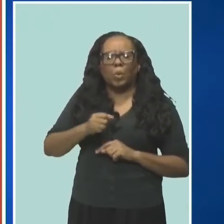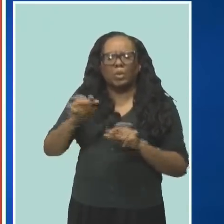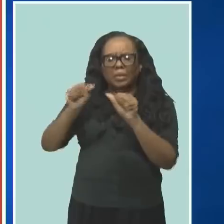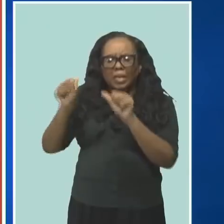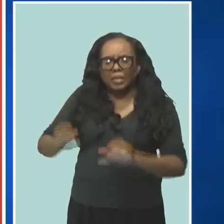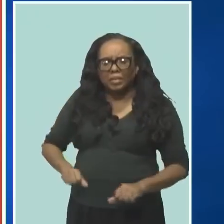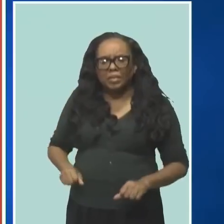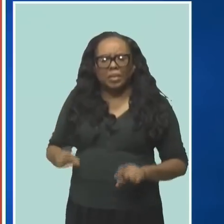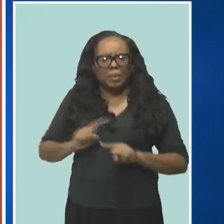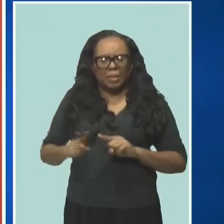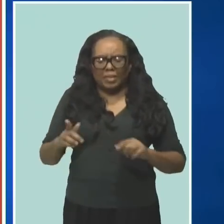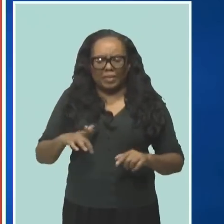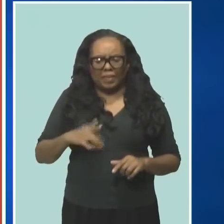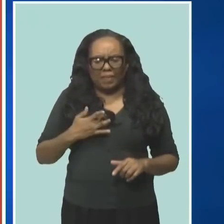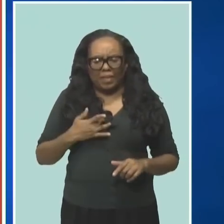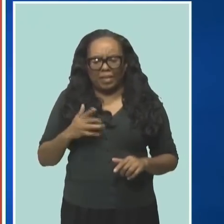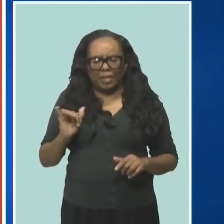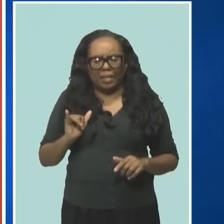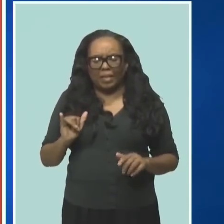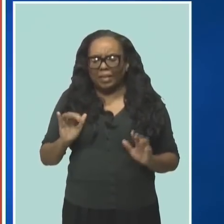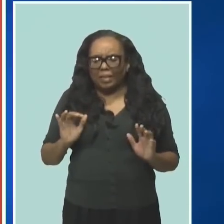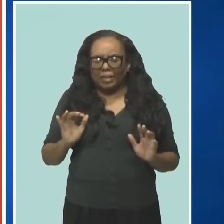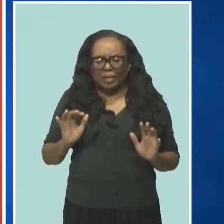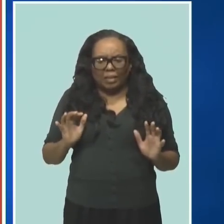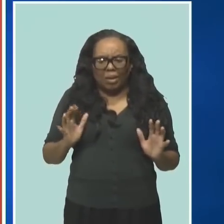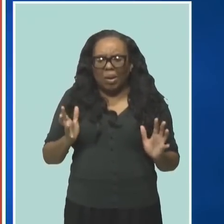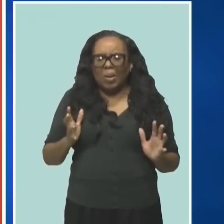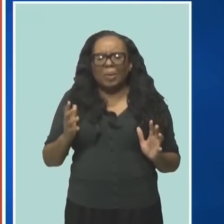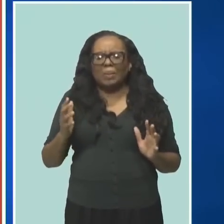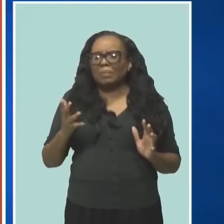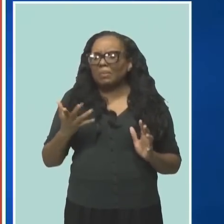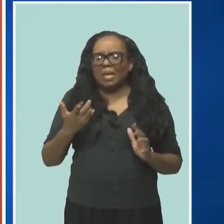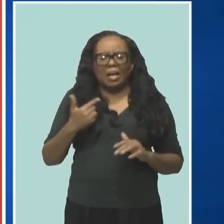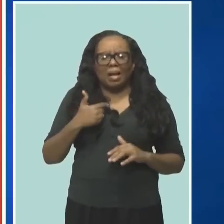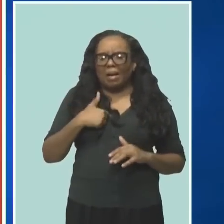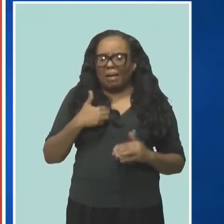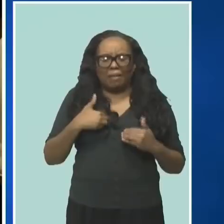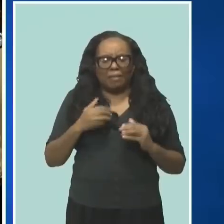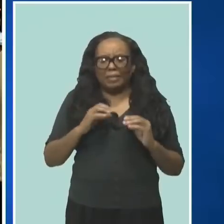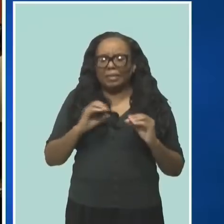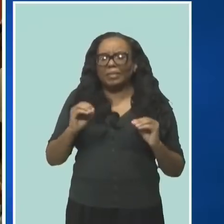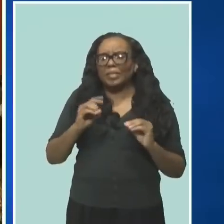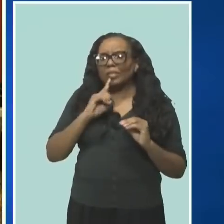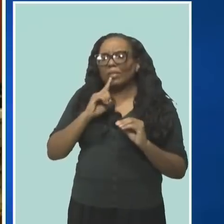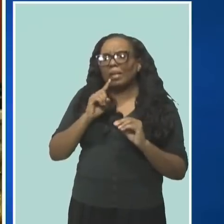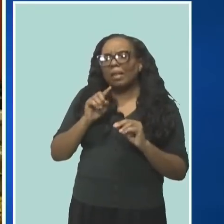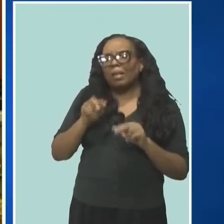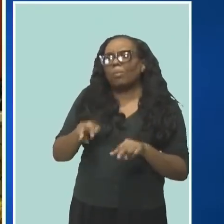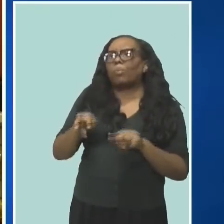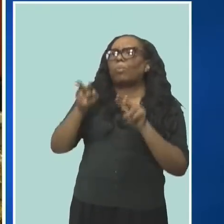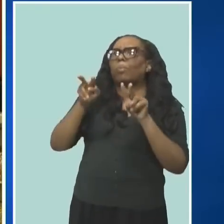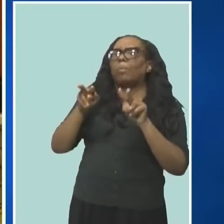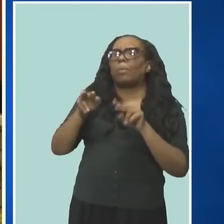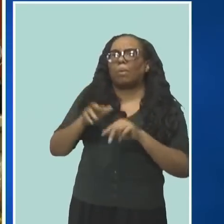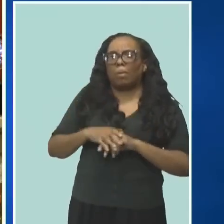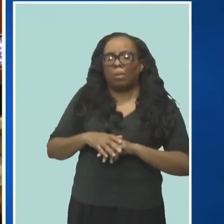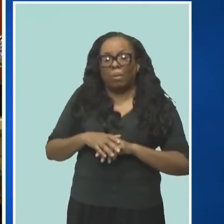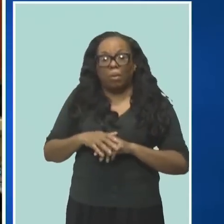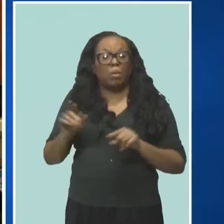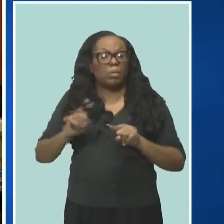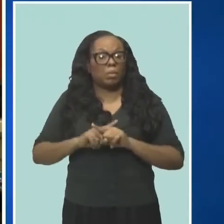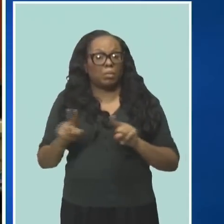happy to see this change, but the older generation grew up with that. Meanwhile, Project Coordinator for the Office